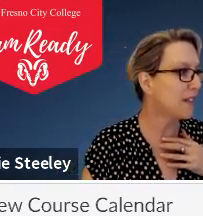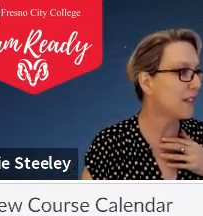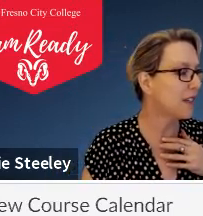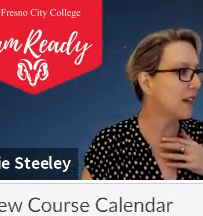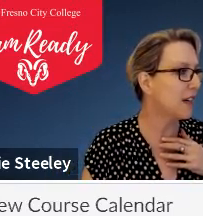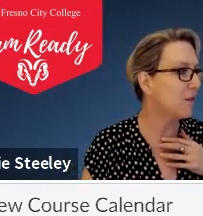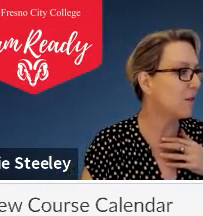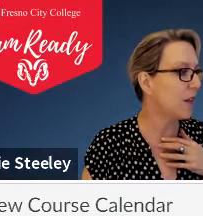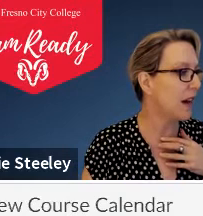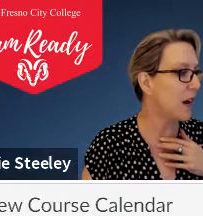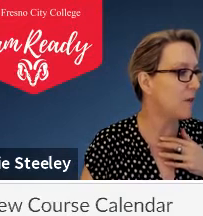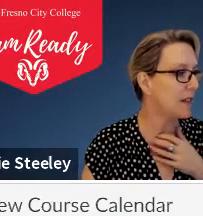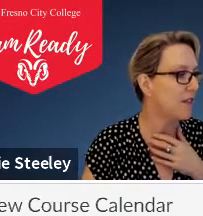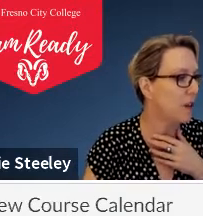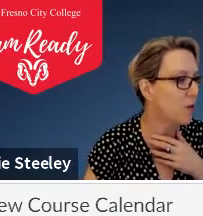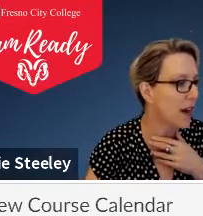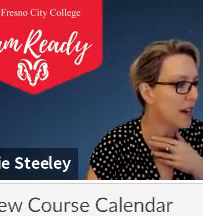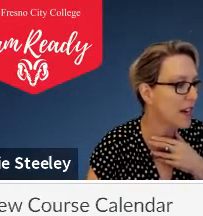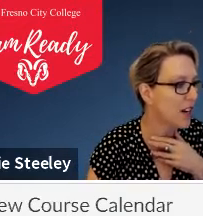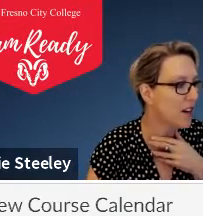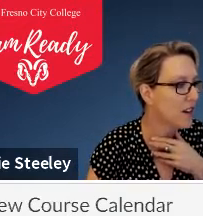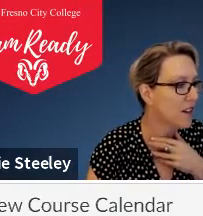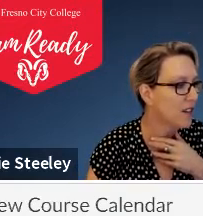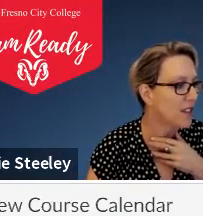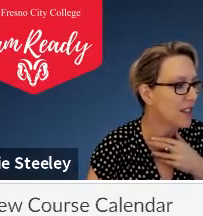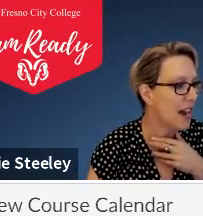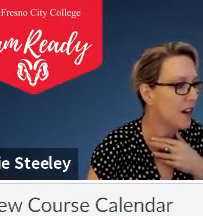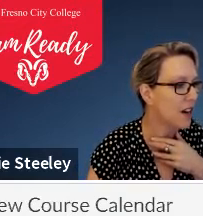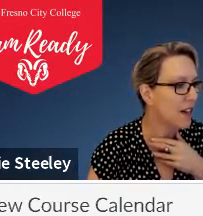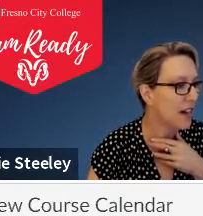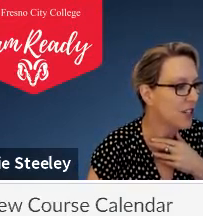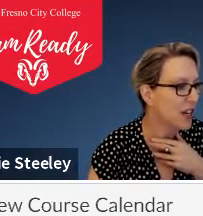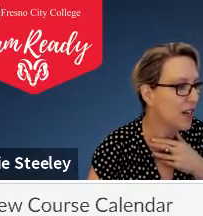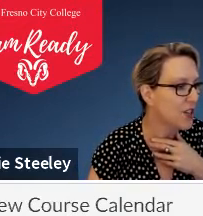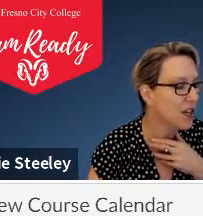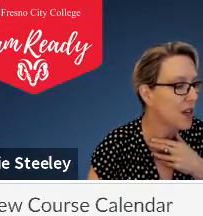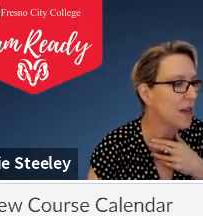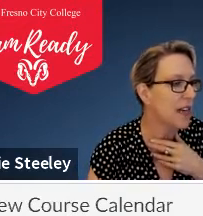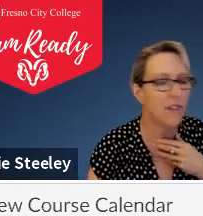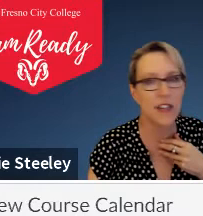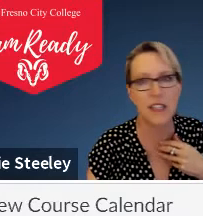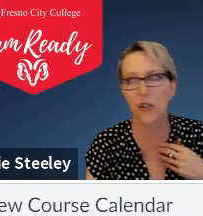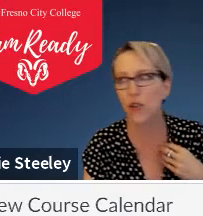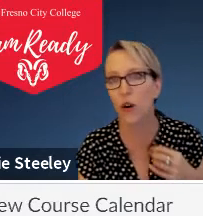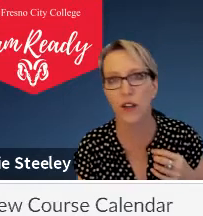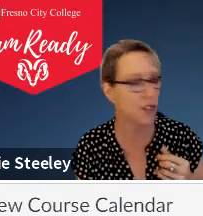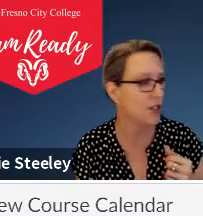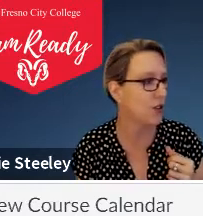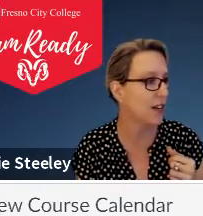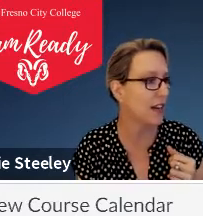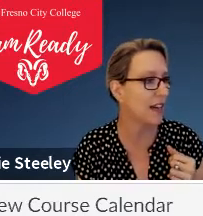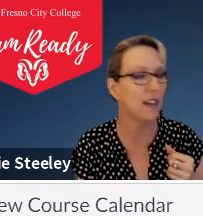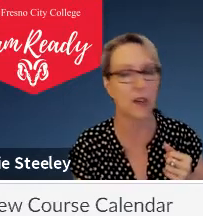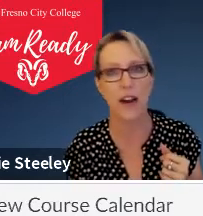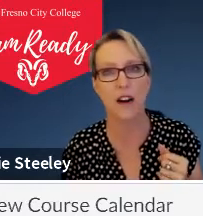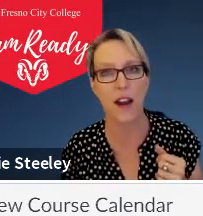that the hub is available right here. See this icon, it has changed, but in every single course, a